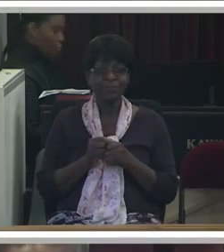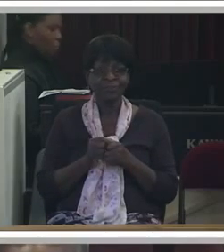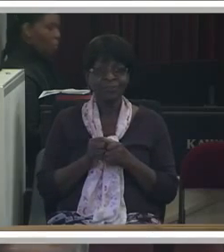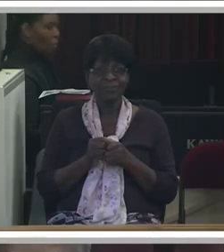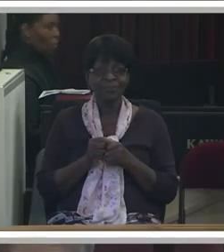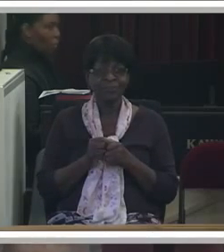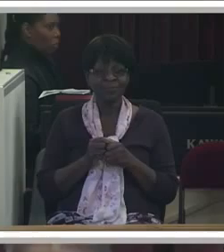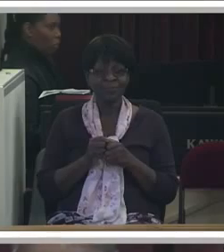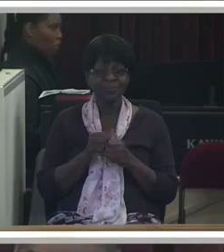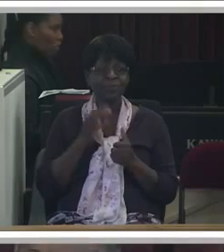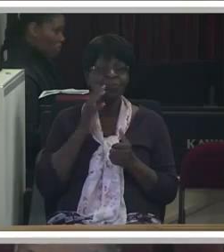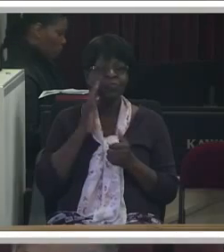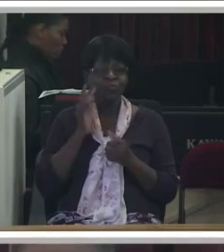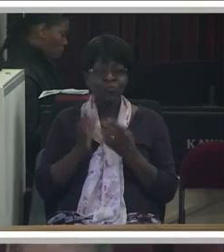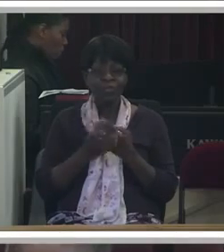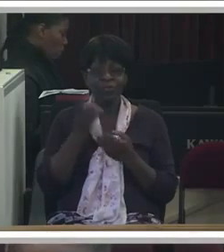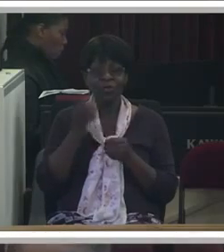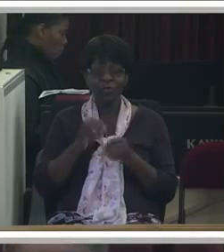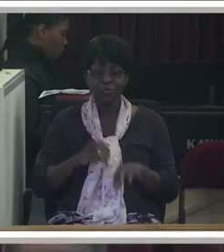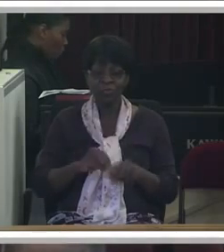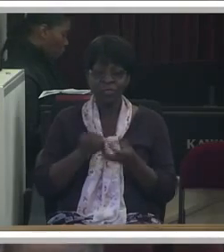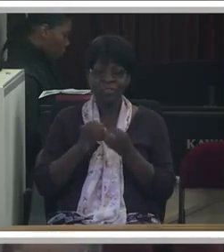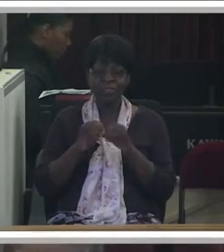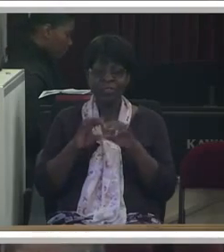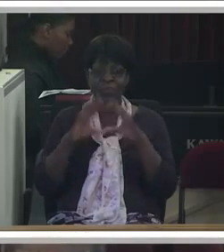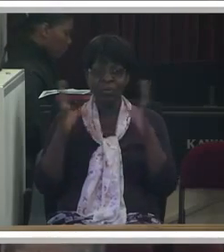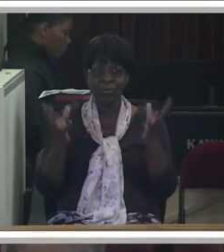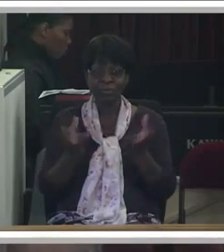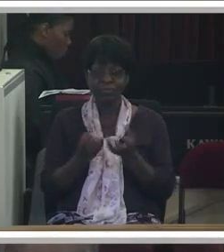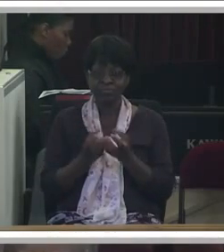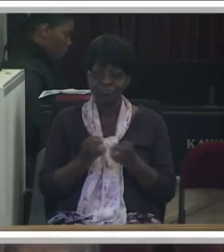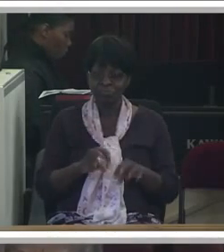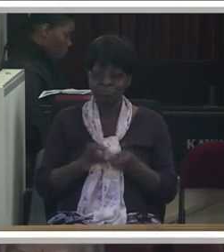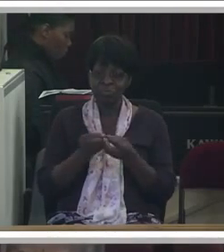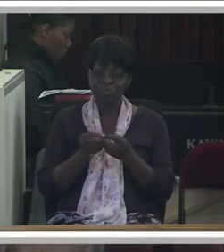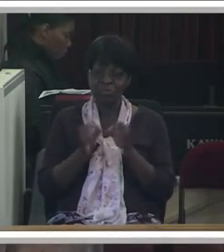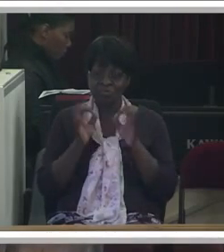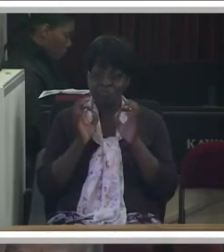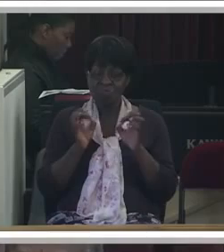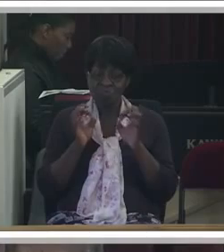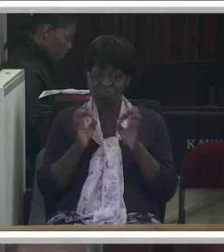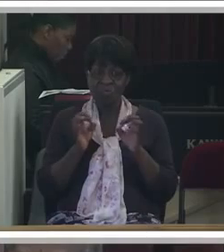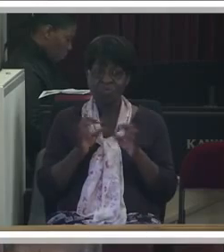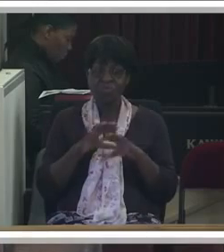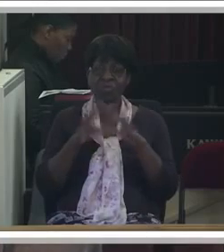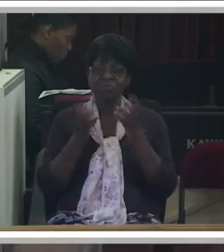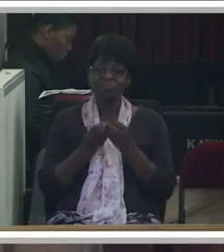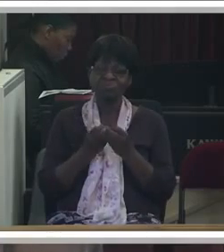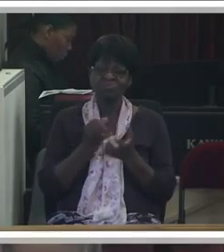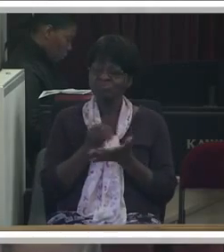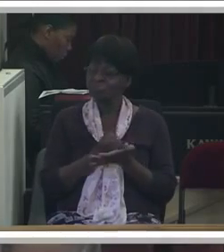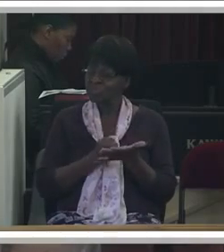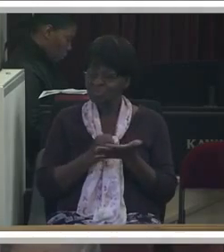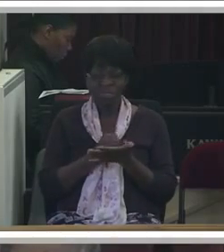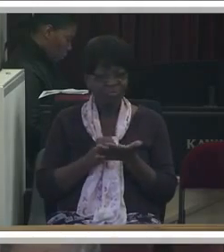When God created the world, he created a perfect world. There was no sin, no pain, no